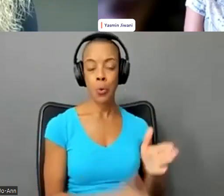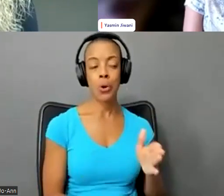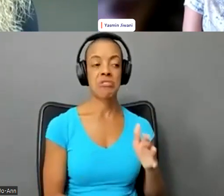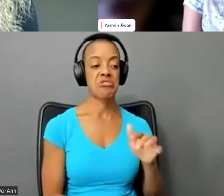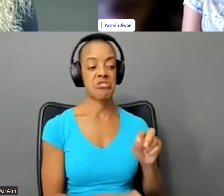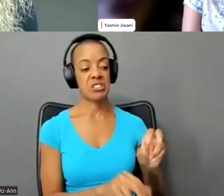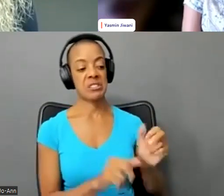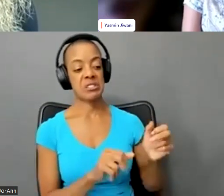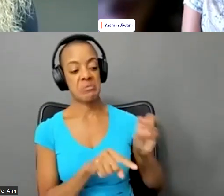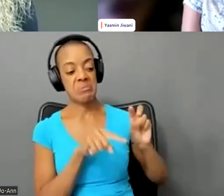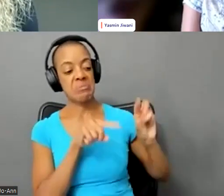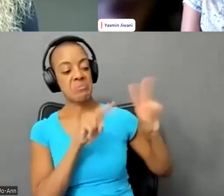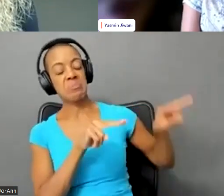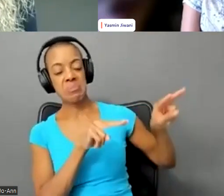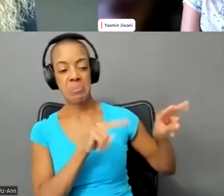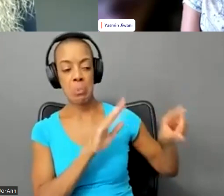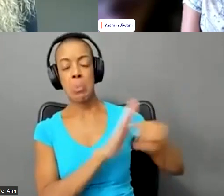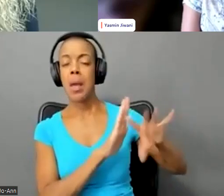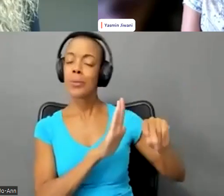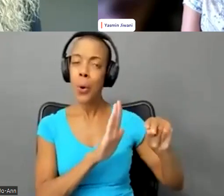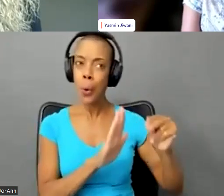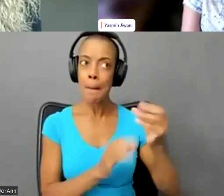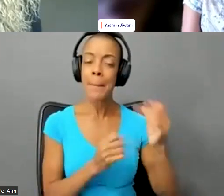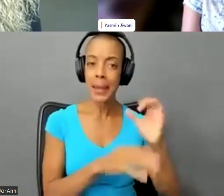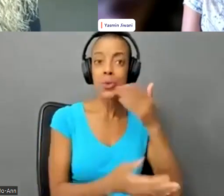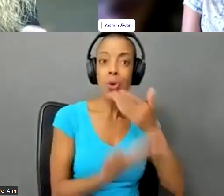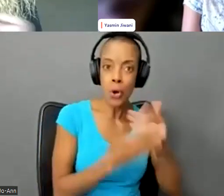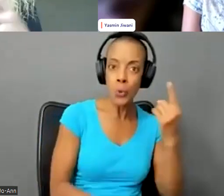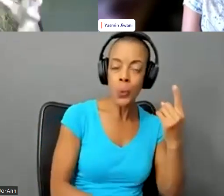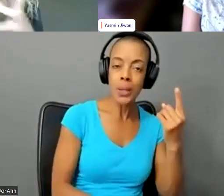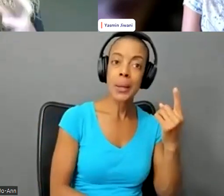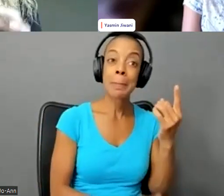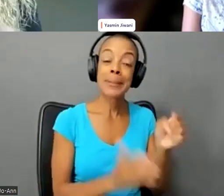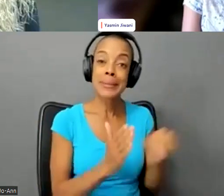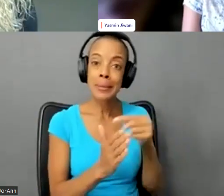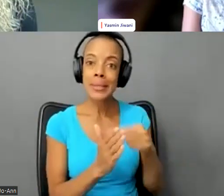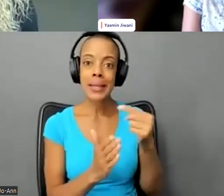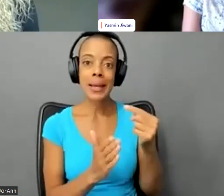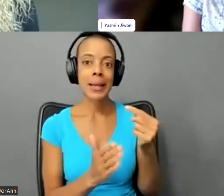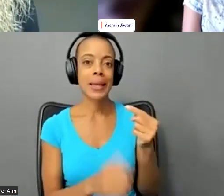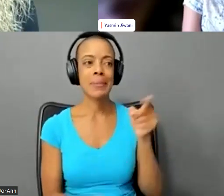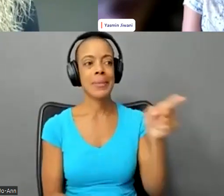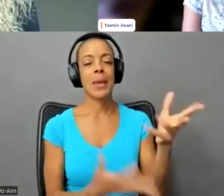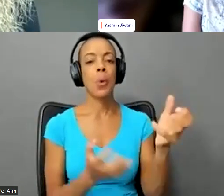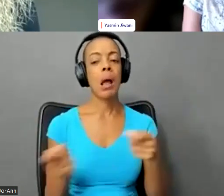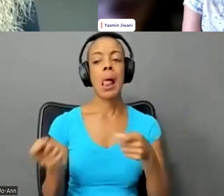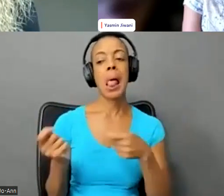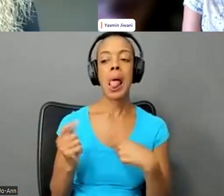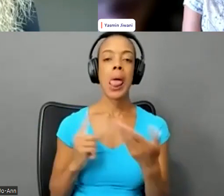my career, but sometimes they can try to get you to, do that sensationalizing, because,